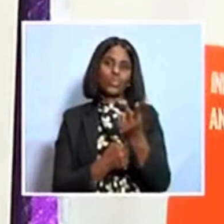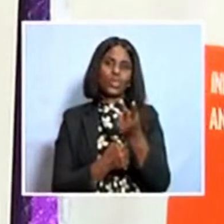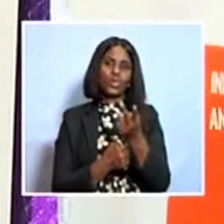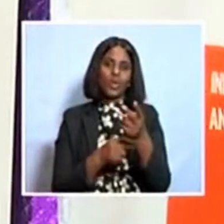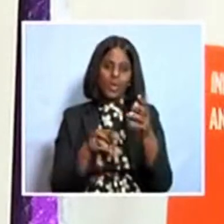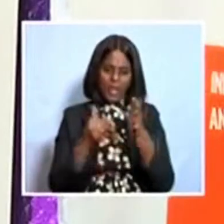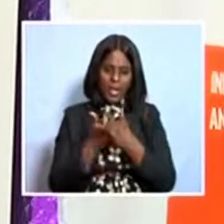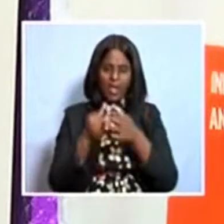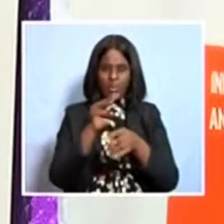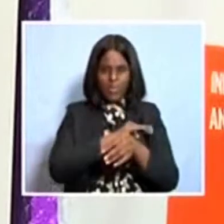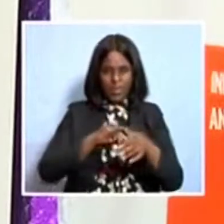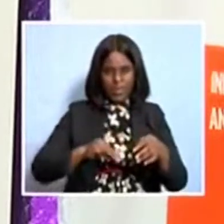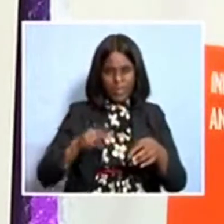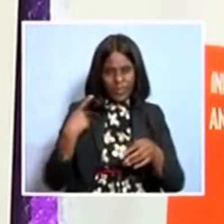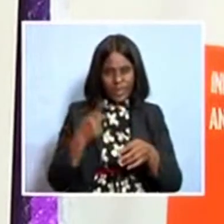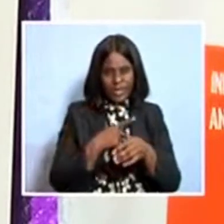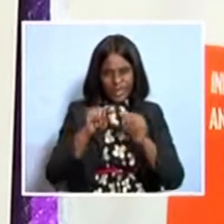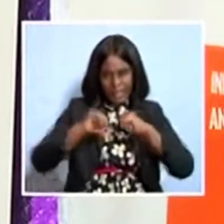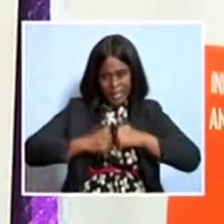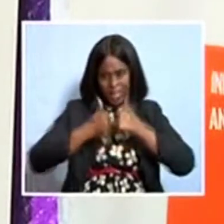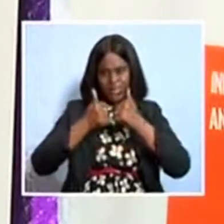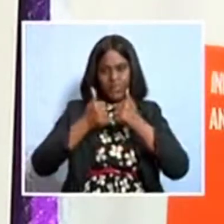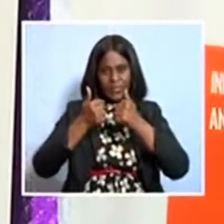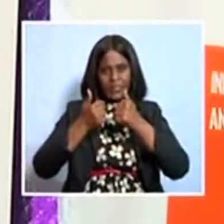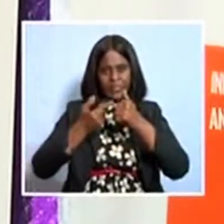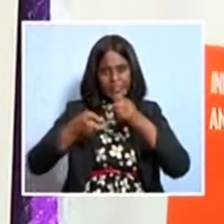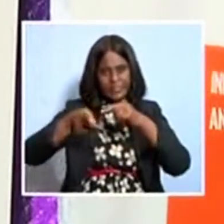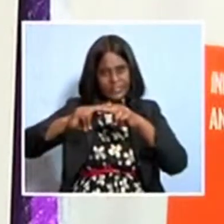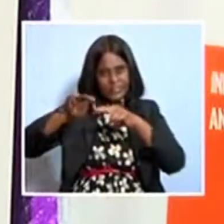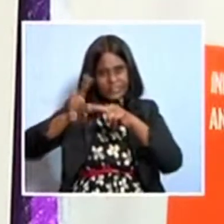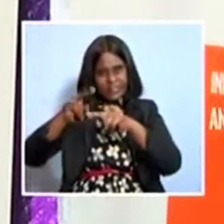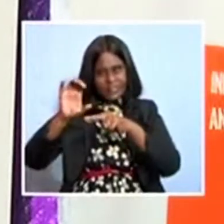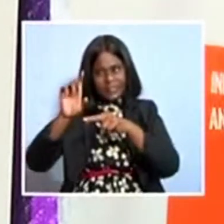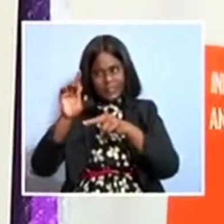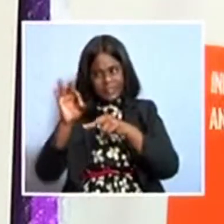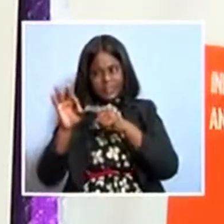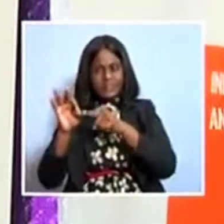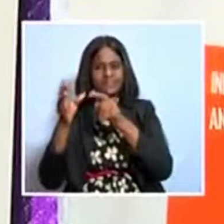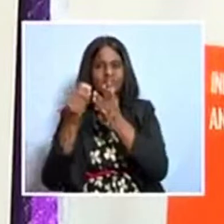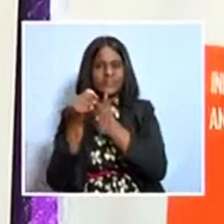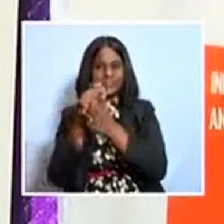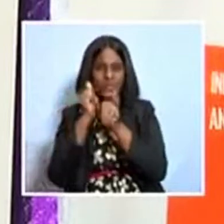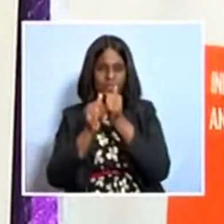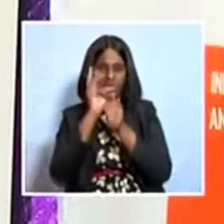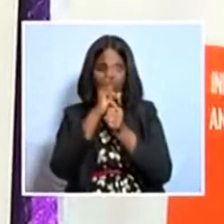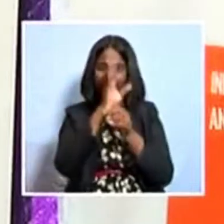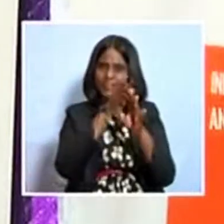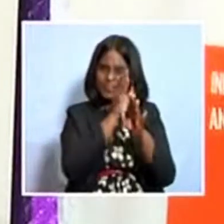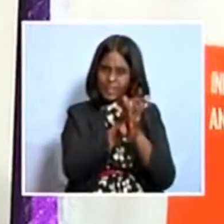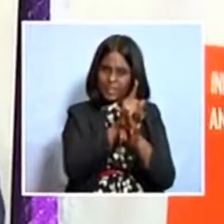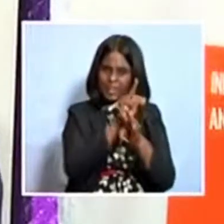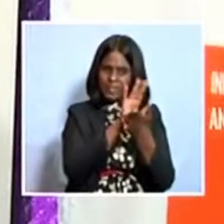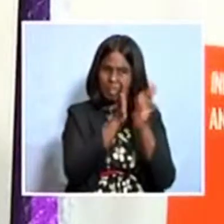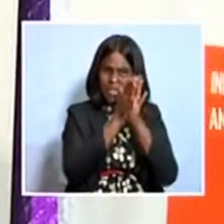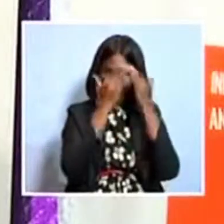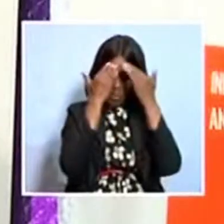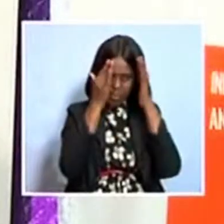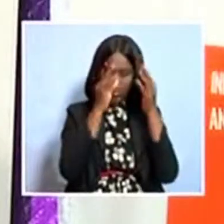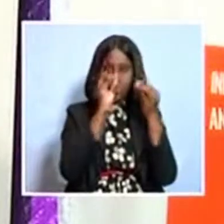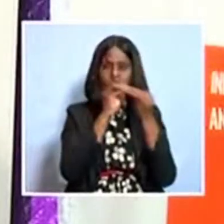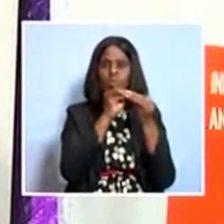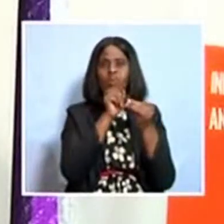of parliament tap in the increased Constituency Development Fund that will speak to the realization of SDG number